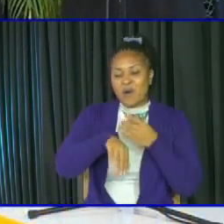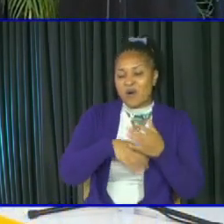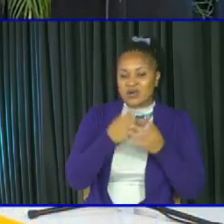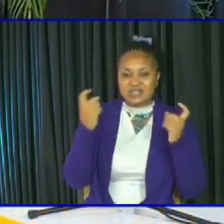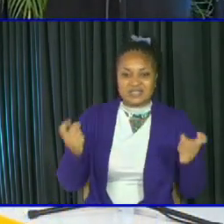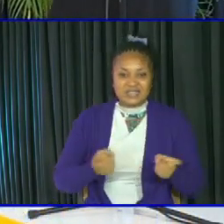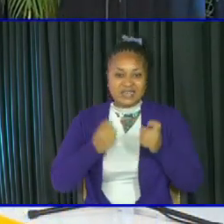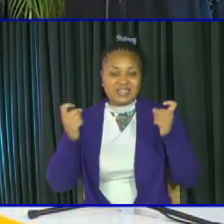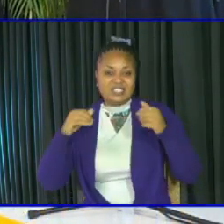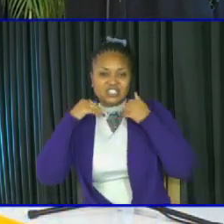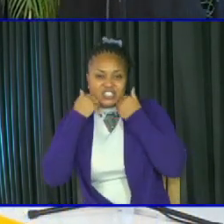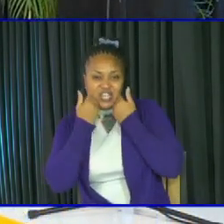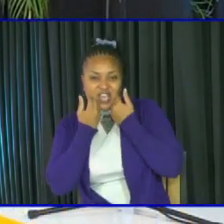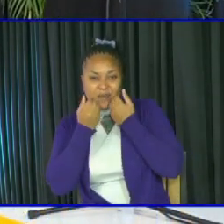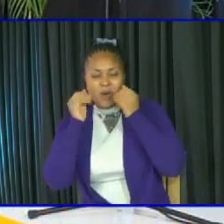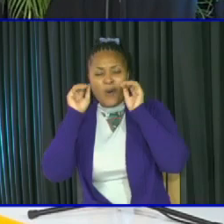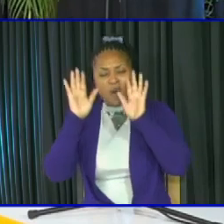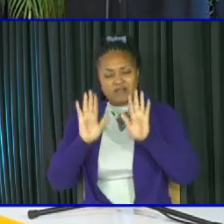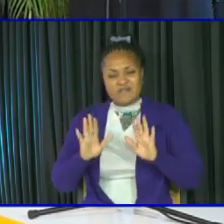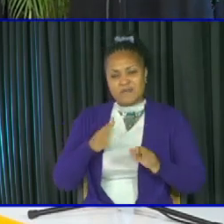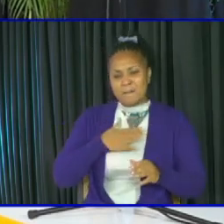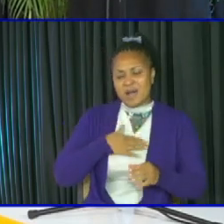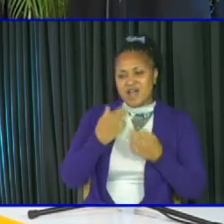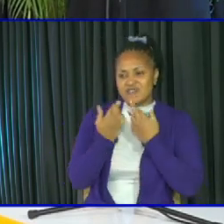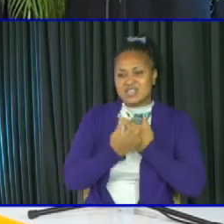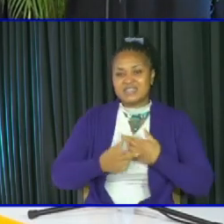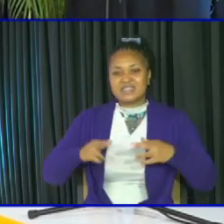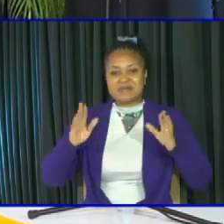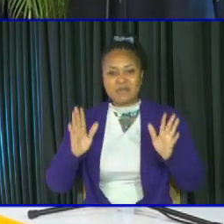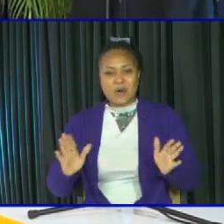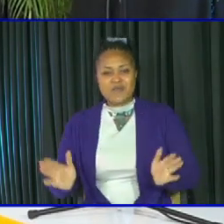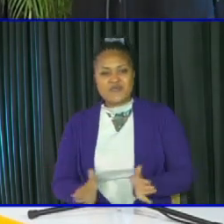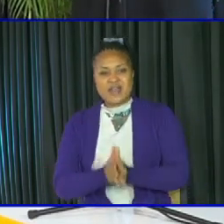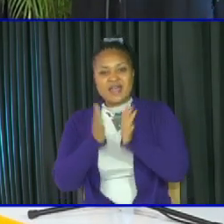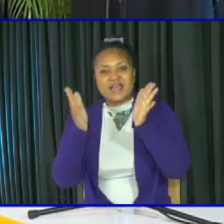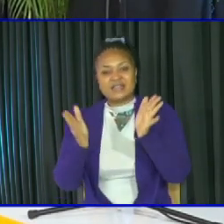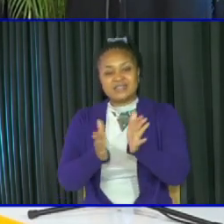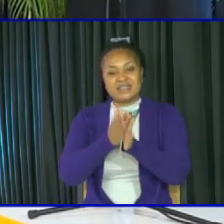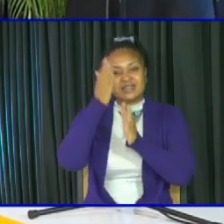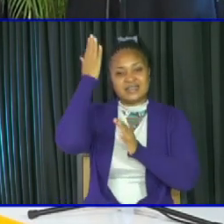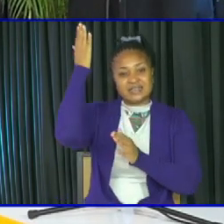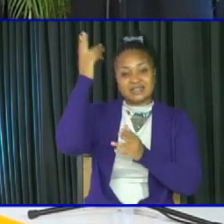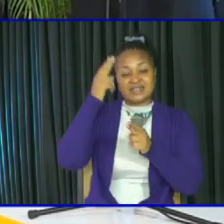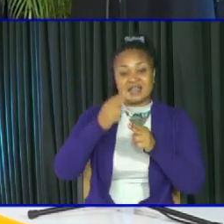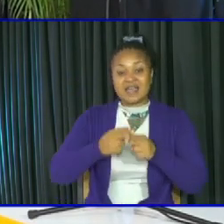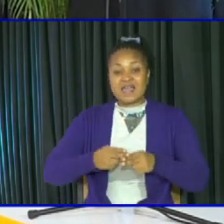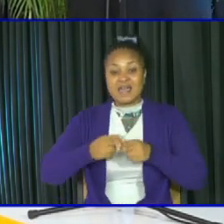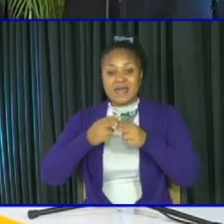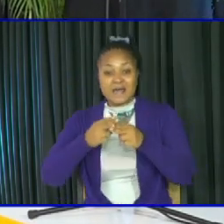and shame. Wonderful is my Redeemer, praise his name.